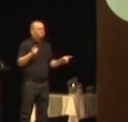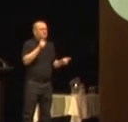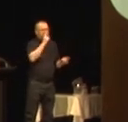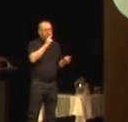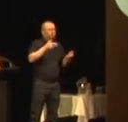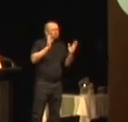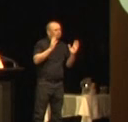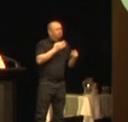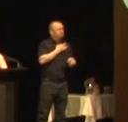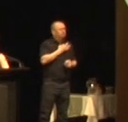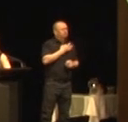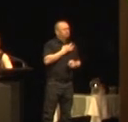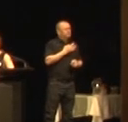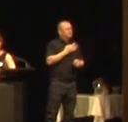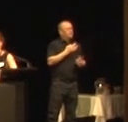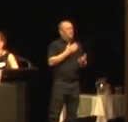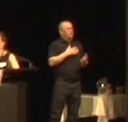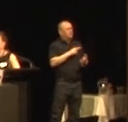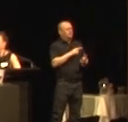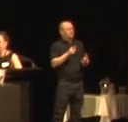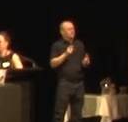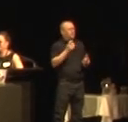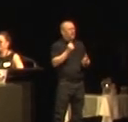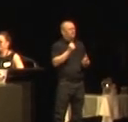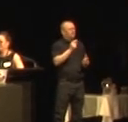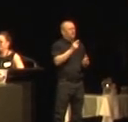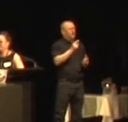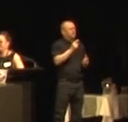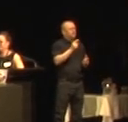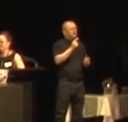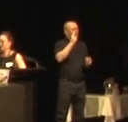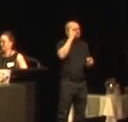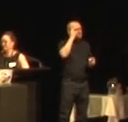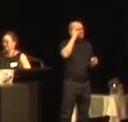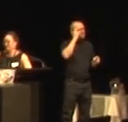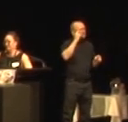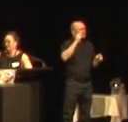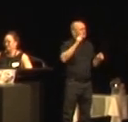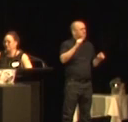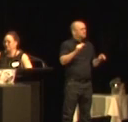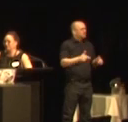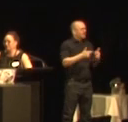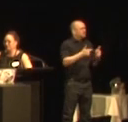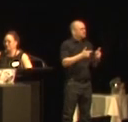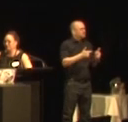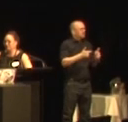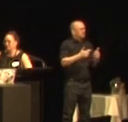to have that challenge, that mental challenge, of stepping away from the